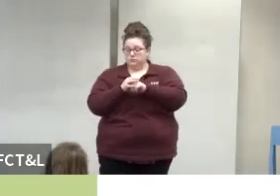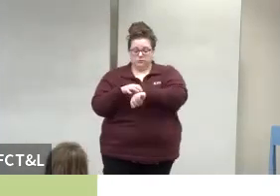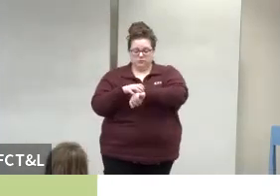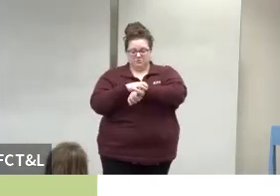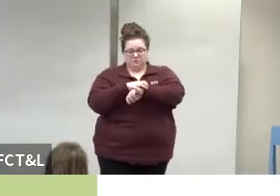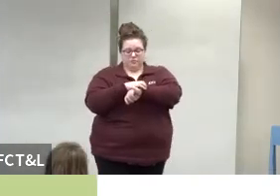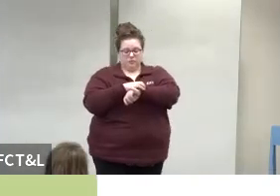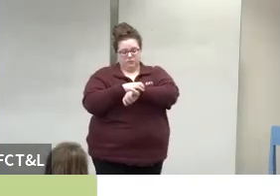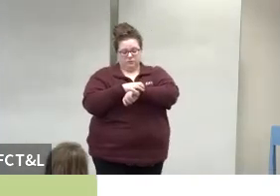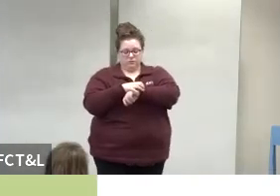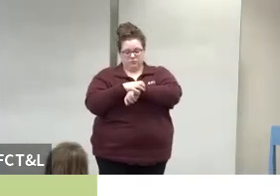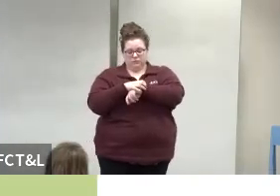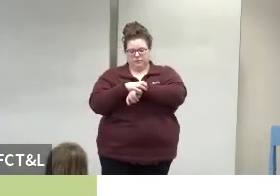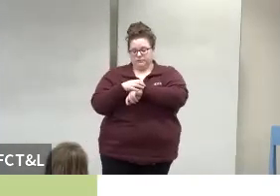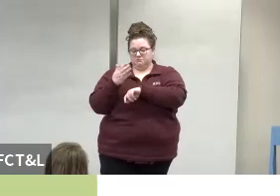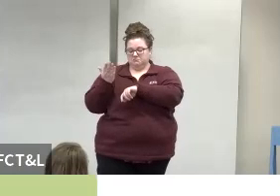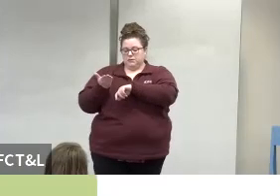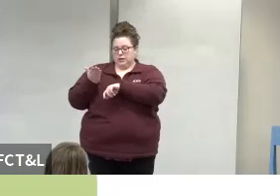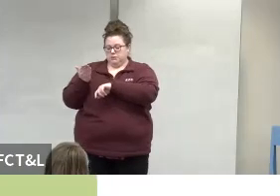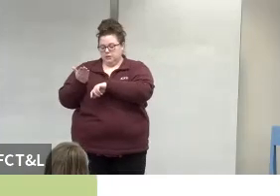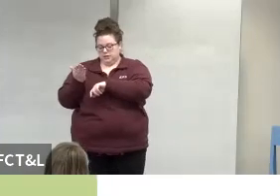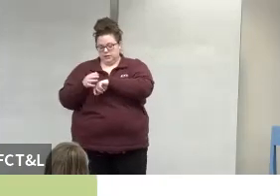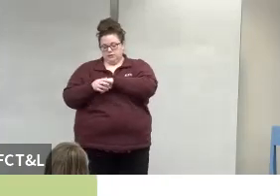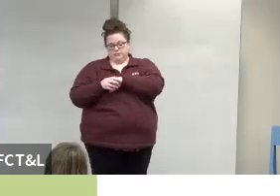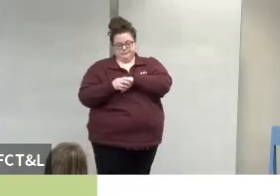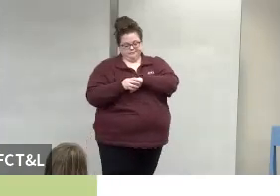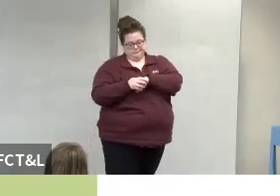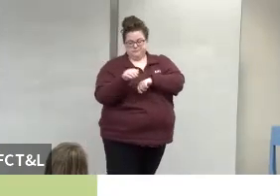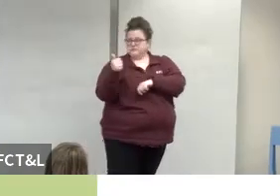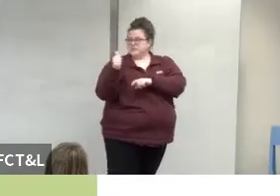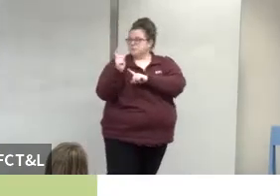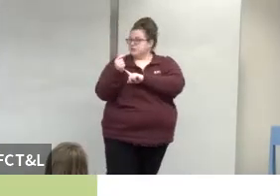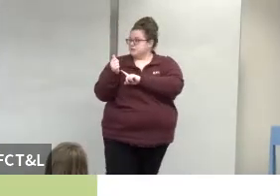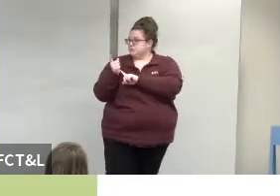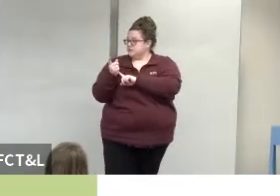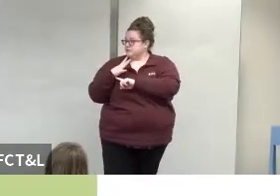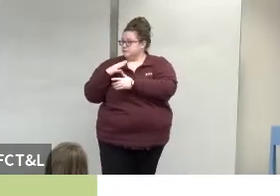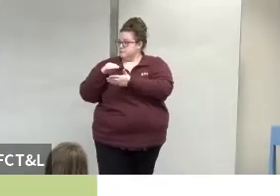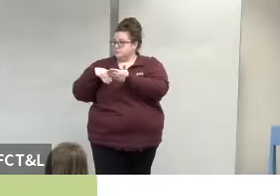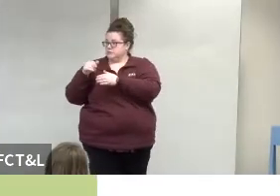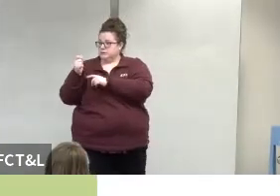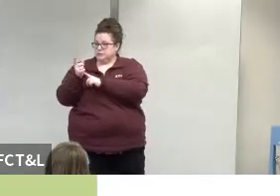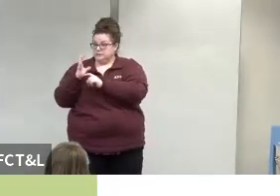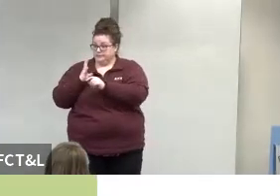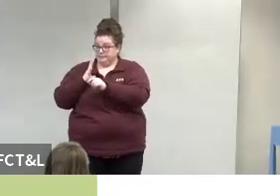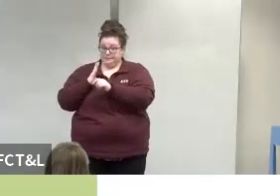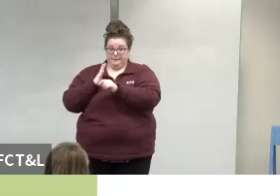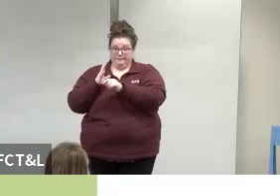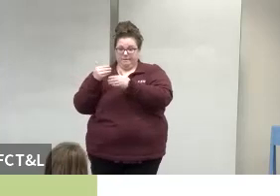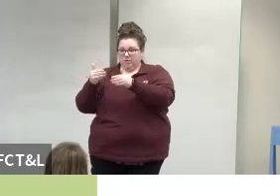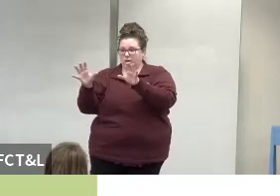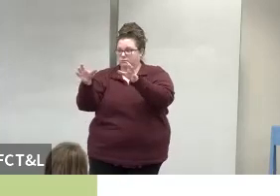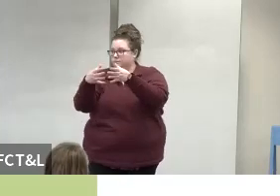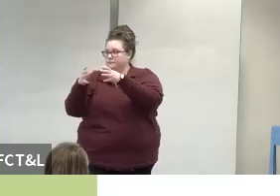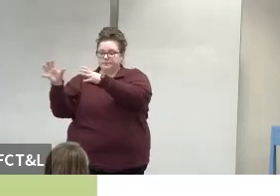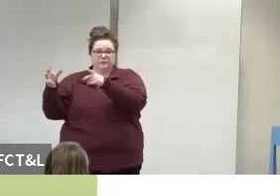might do. All right. So I'm going to give you just, I don't know, 10 minutes or so to kind of